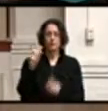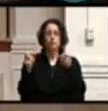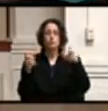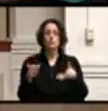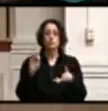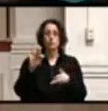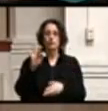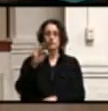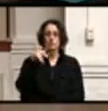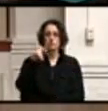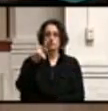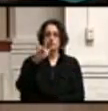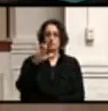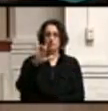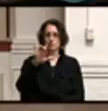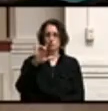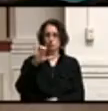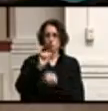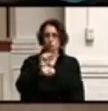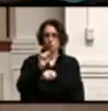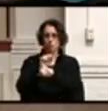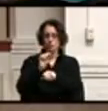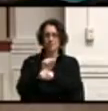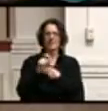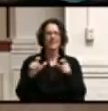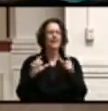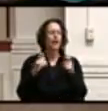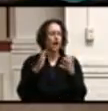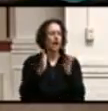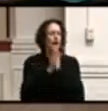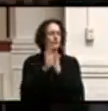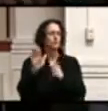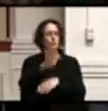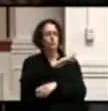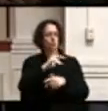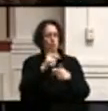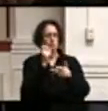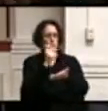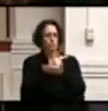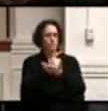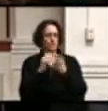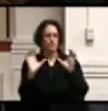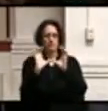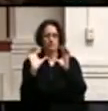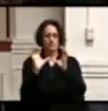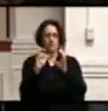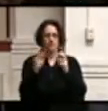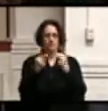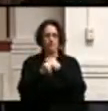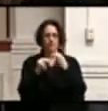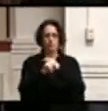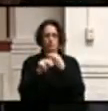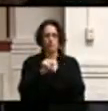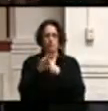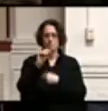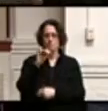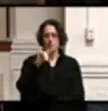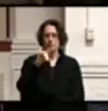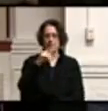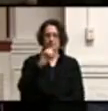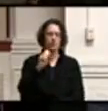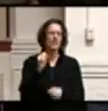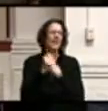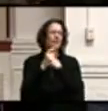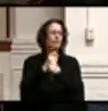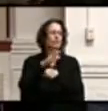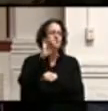tonight to ask your approval. It's a Certificate of Highway Mileages. And this is a form that goes into the state each February